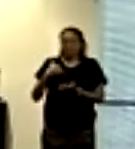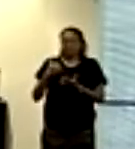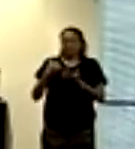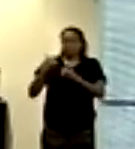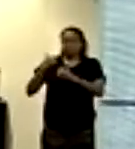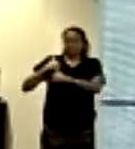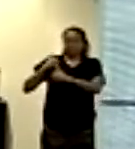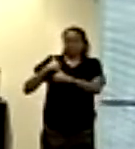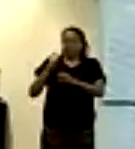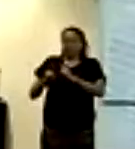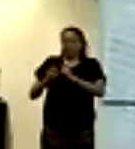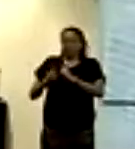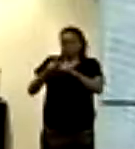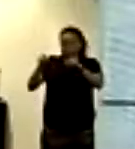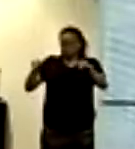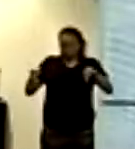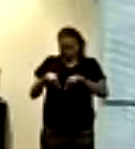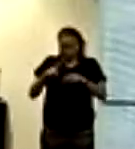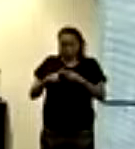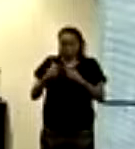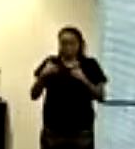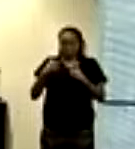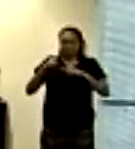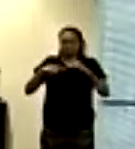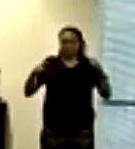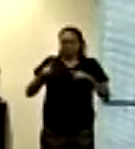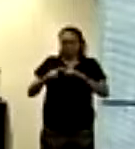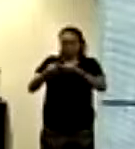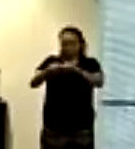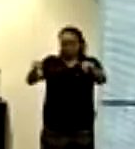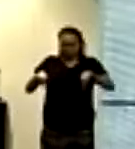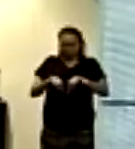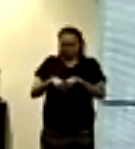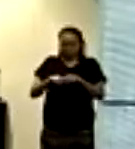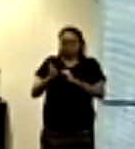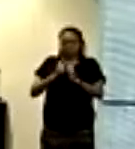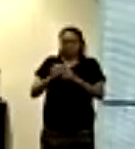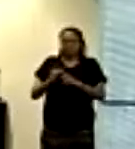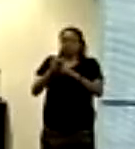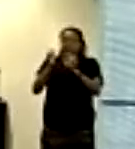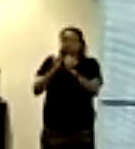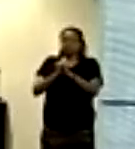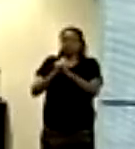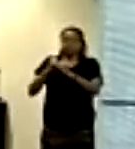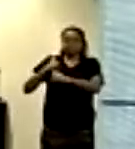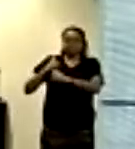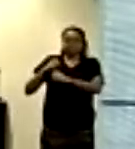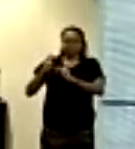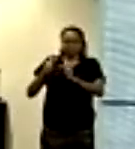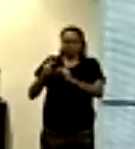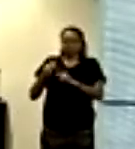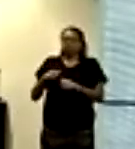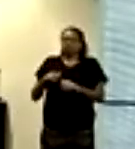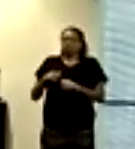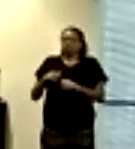coming in to host a variety of different court sports, specializing in military service members, veterans, wounded warriors. It's going to be